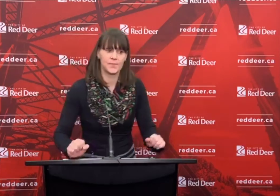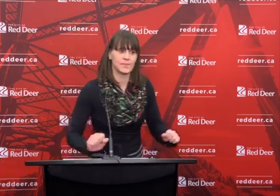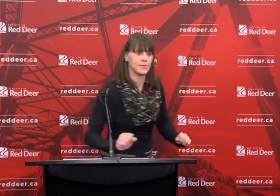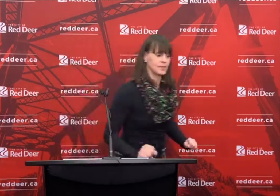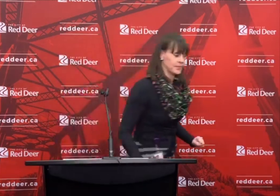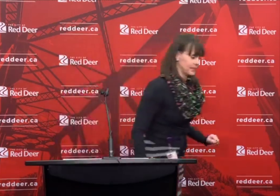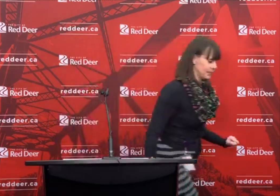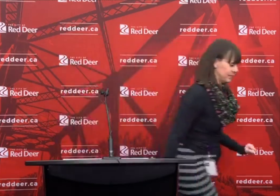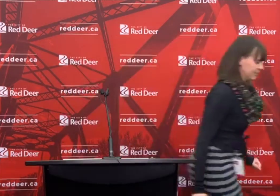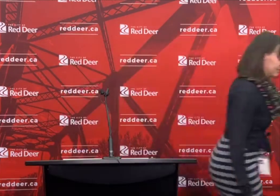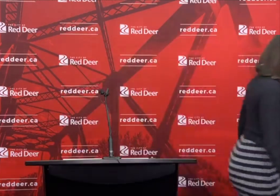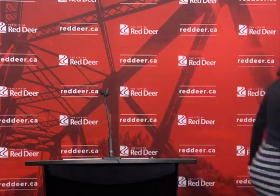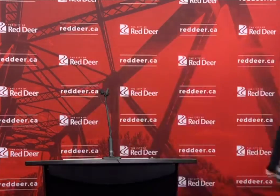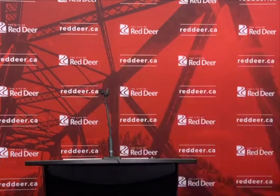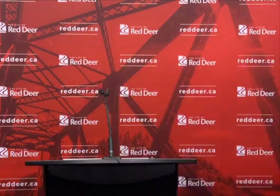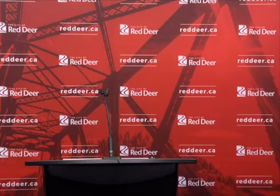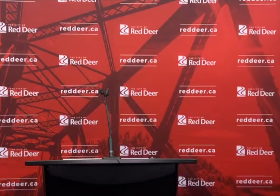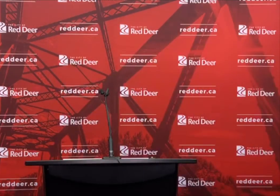Mann.